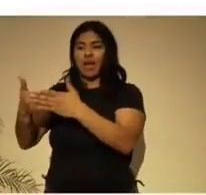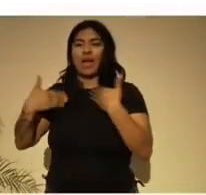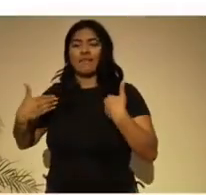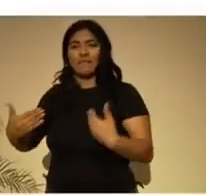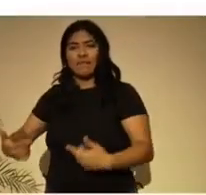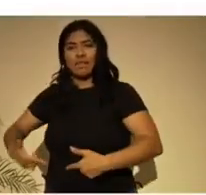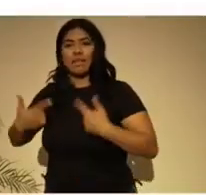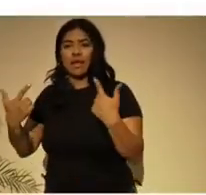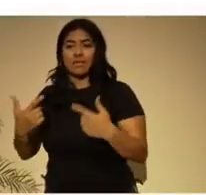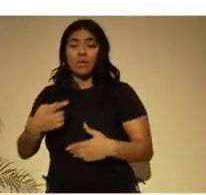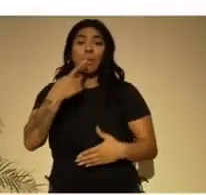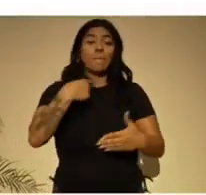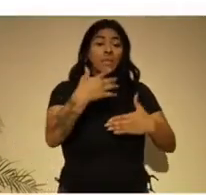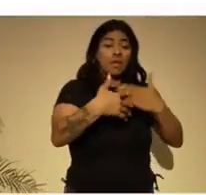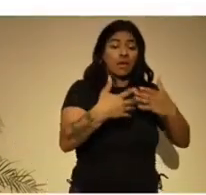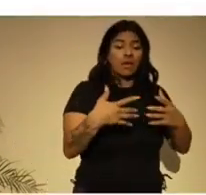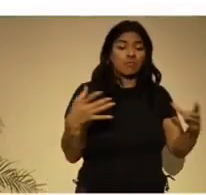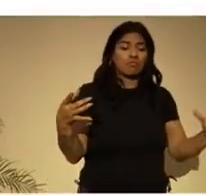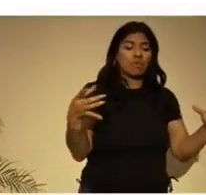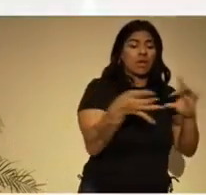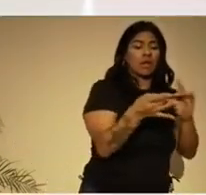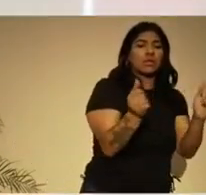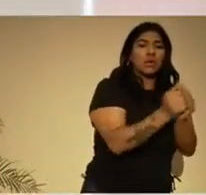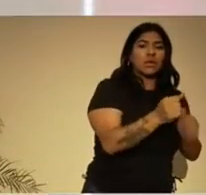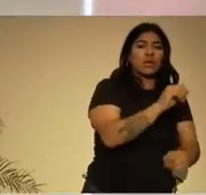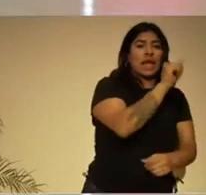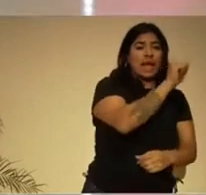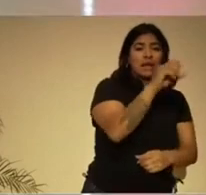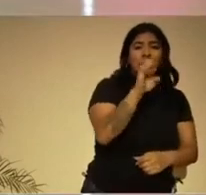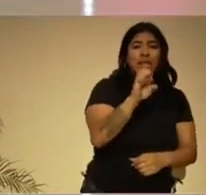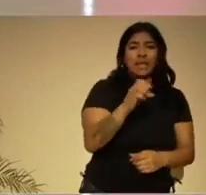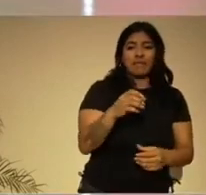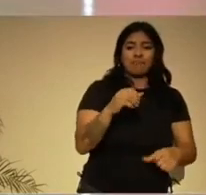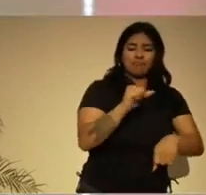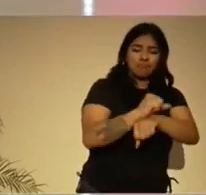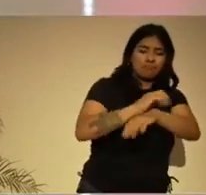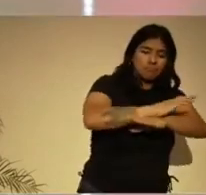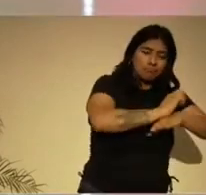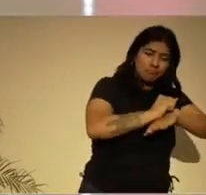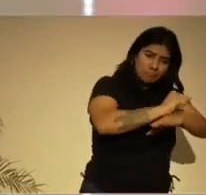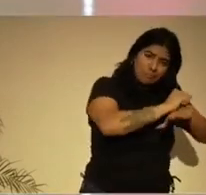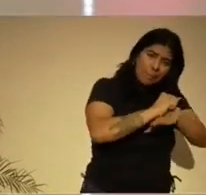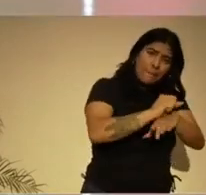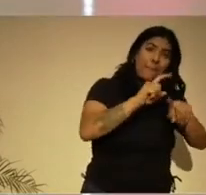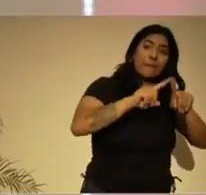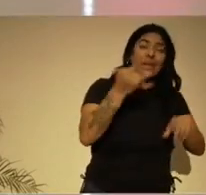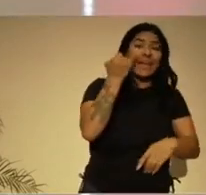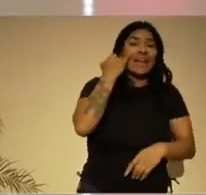blood, we're related to Adam and Eve. We were in bondage to sin, But